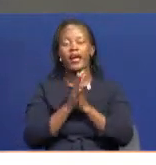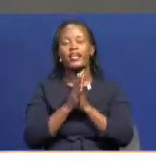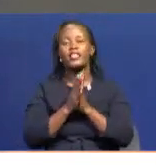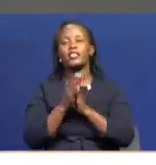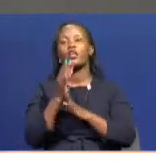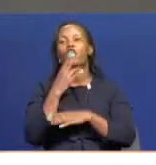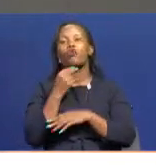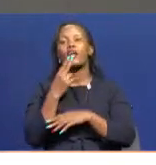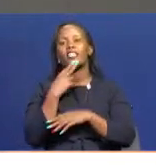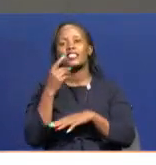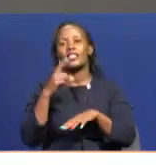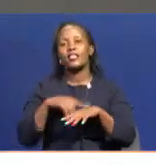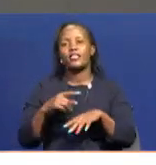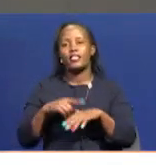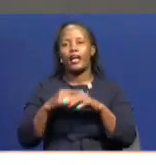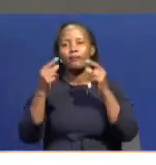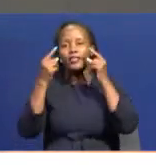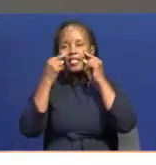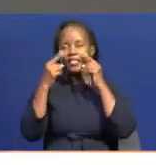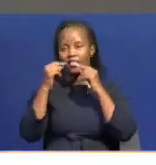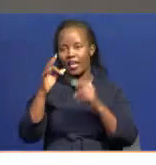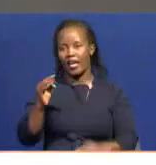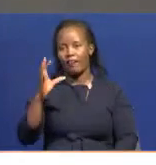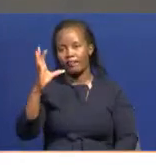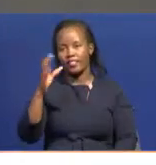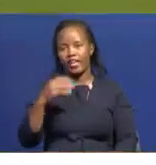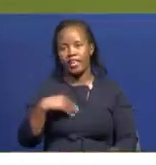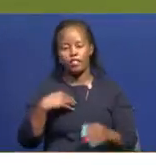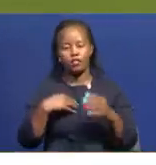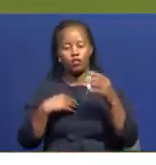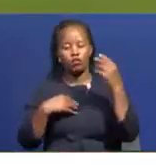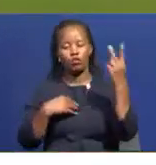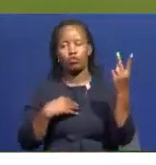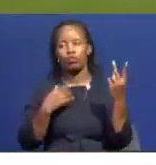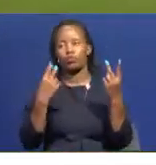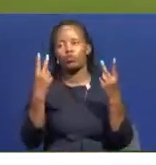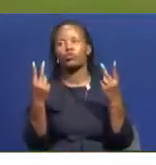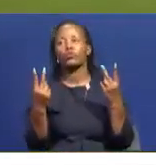Tusker FC were held to a 2-2 draw by Nairobi City Stars.